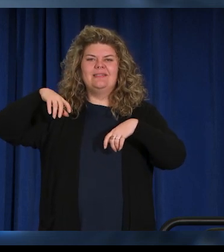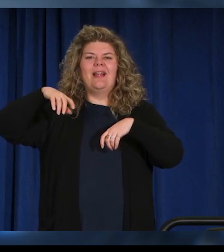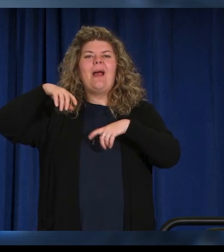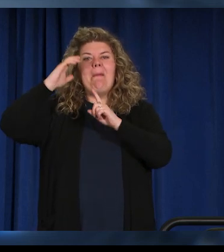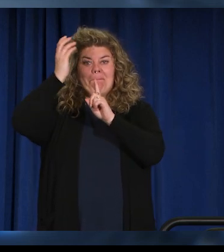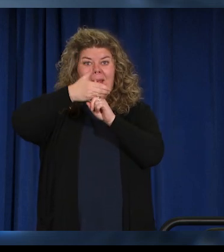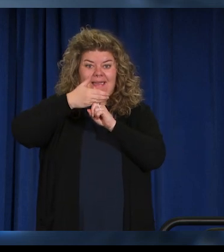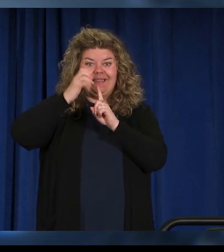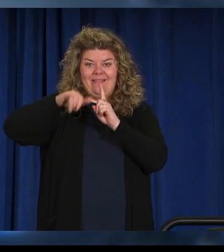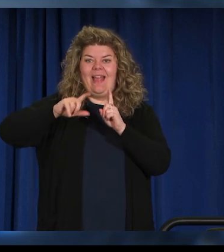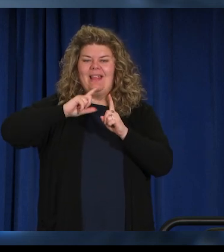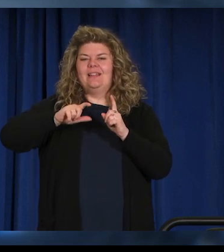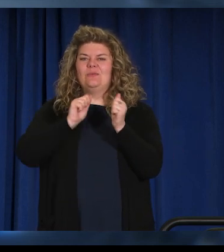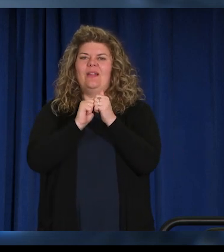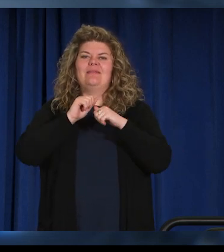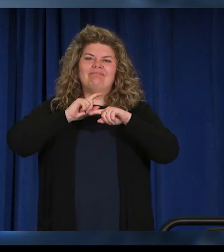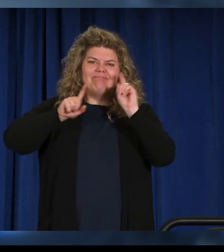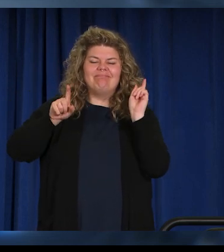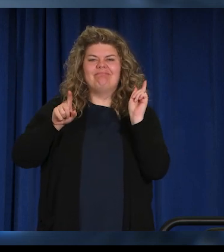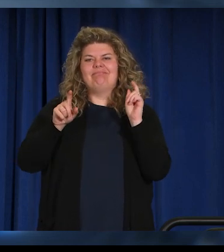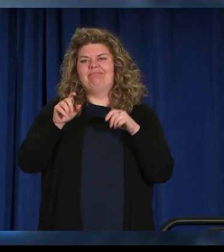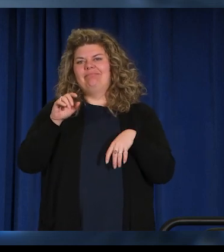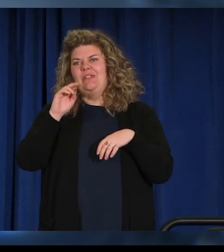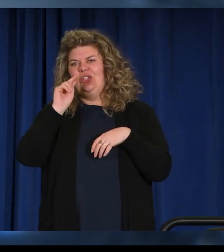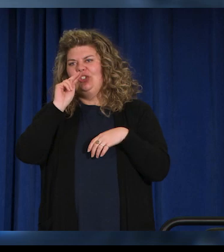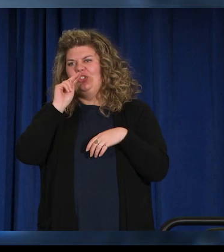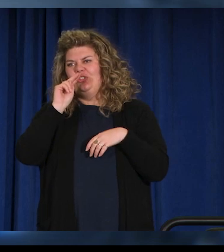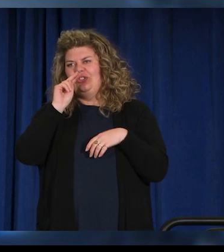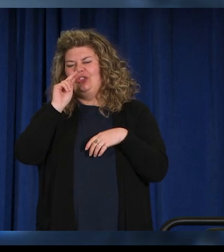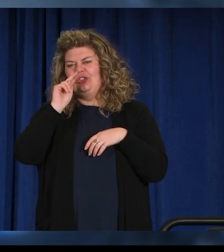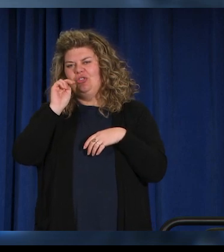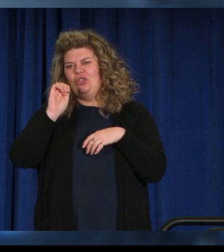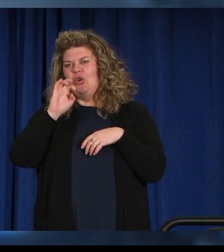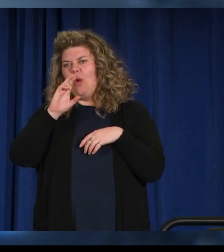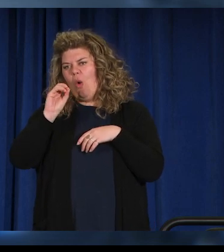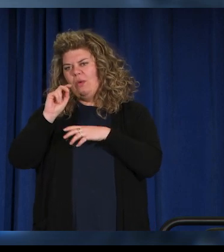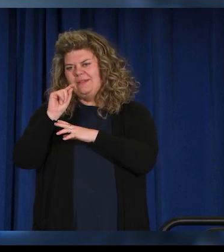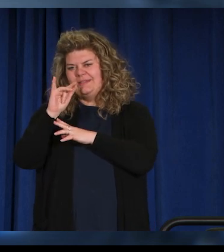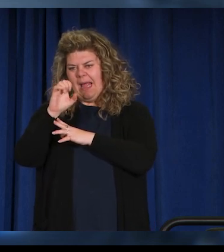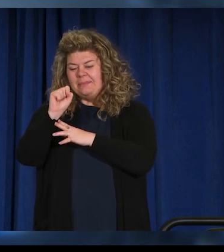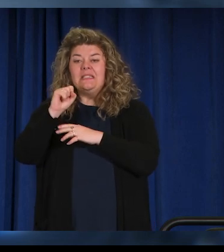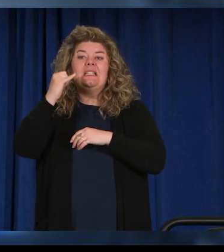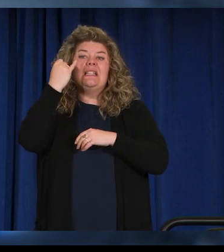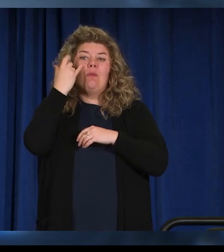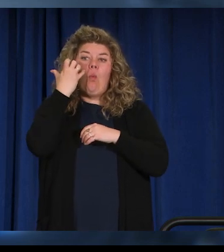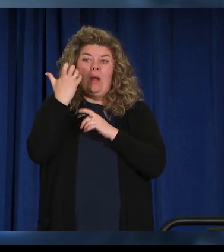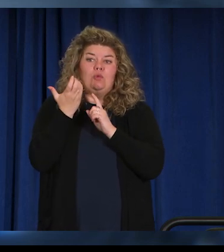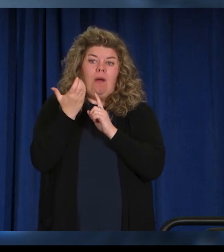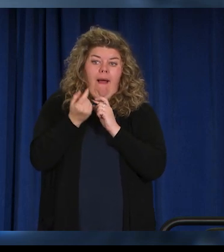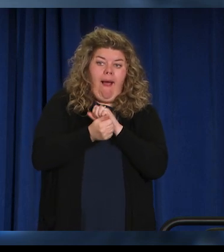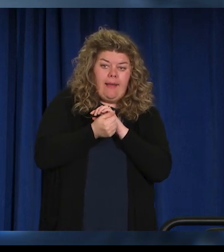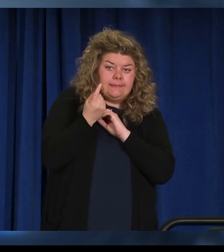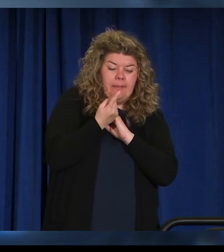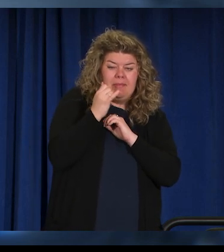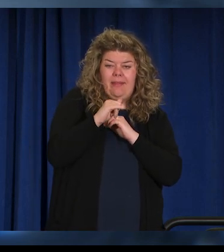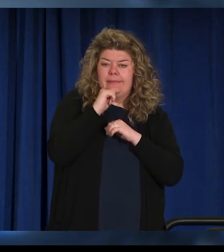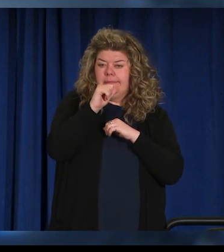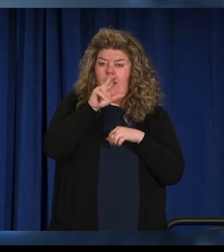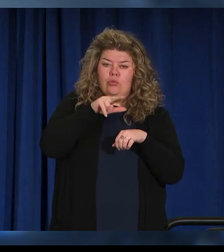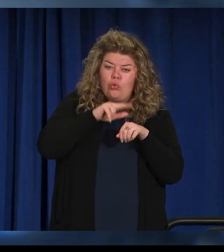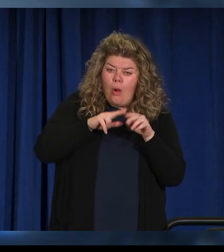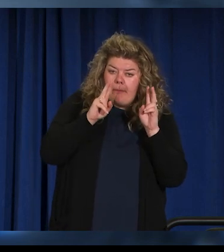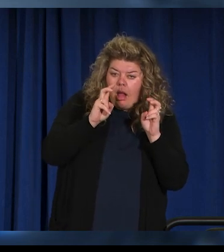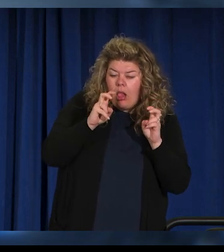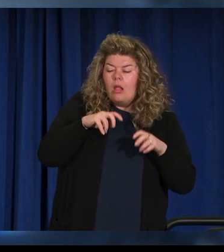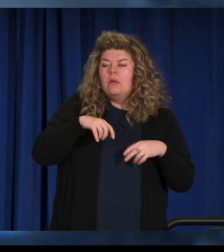neurotypes and is done to blend in and hide traits that are deemed abnormal, manage perceived threat,